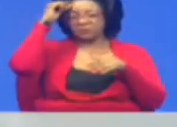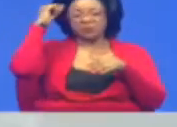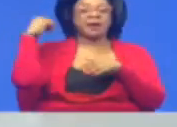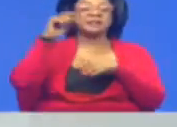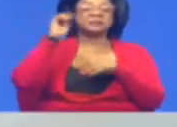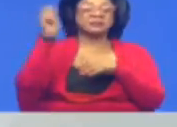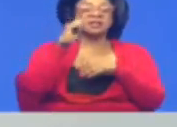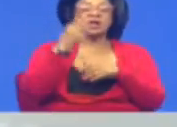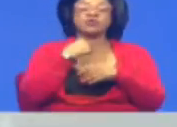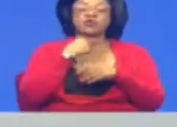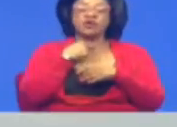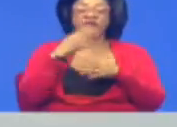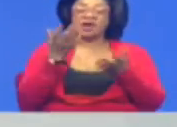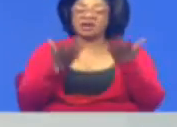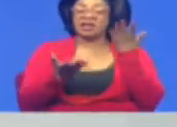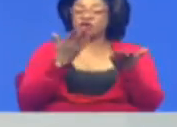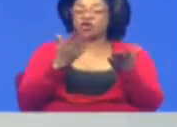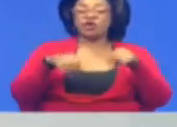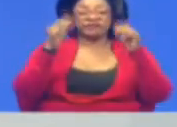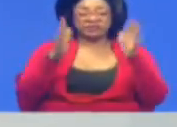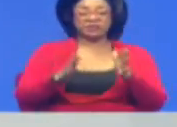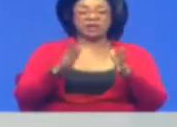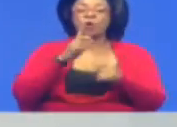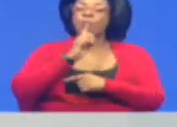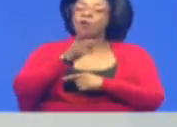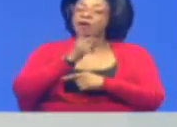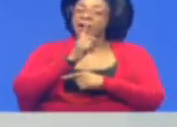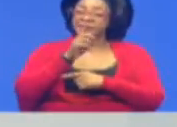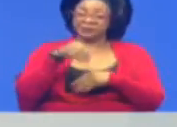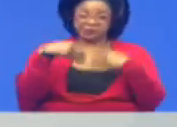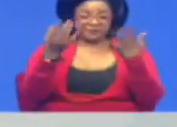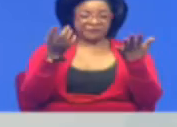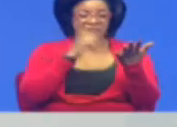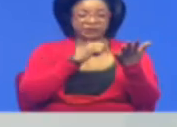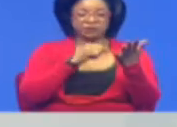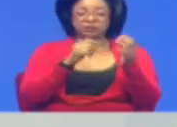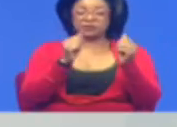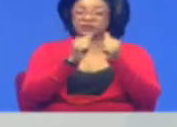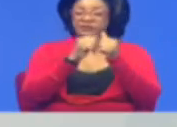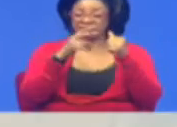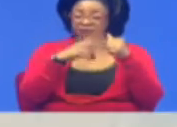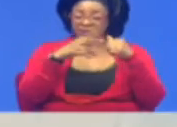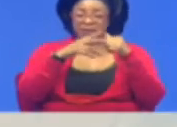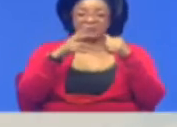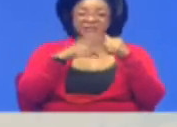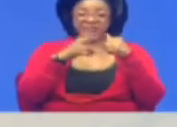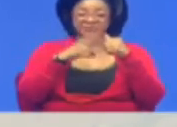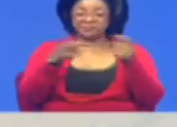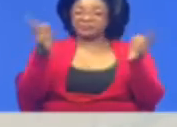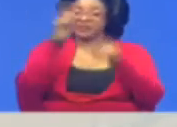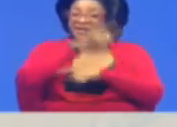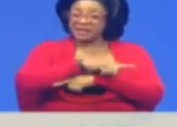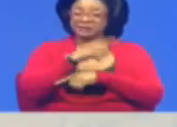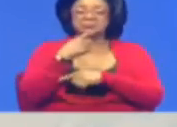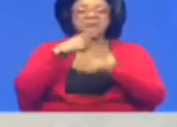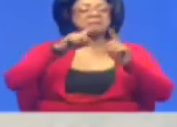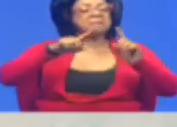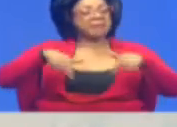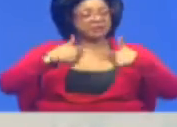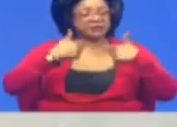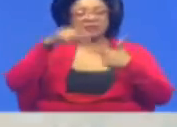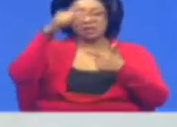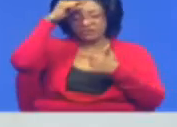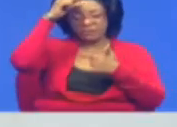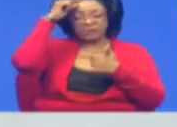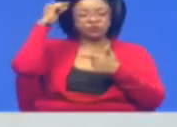now issued a warning. They've released a 14-day strike notice effective tomorrow, demanding that the government provides